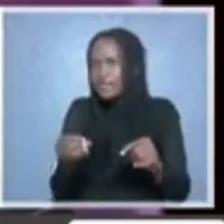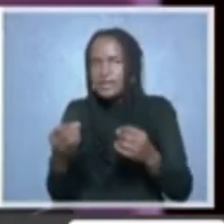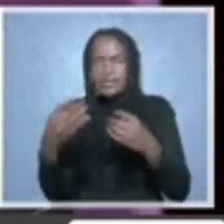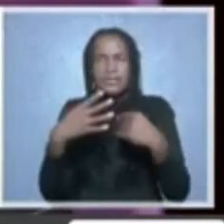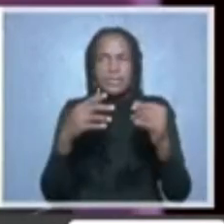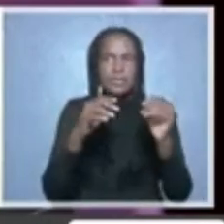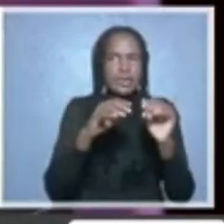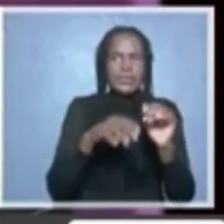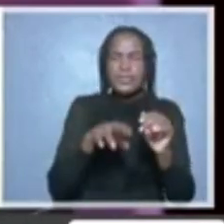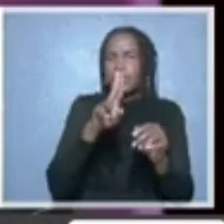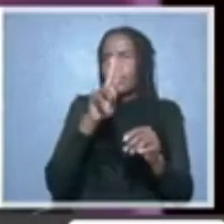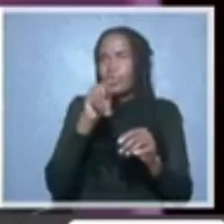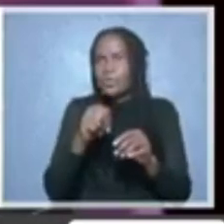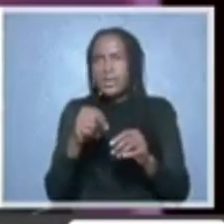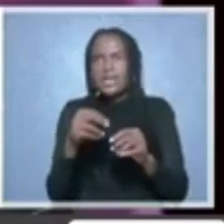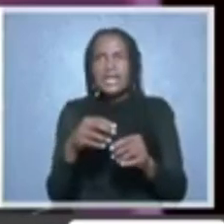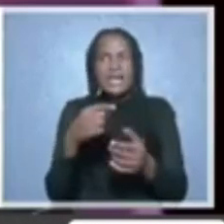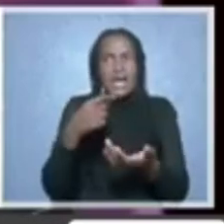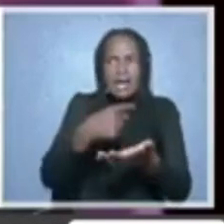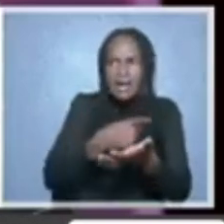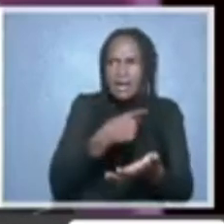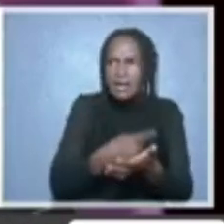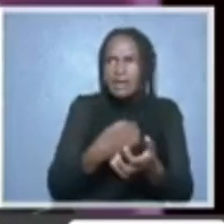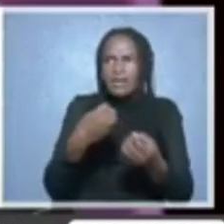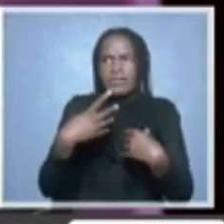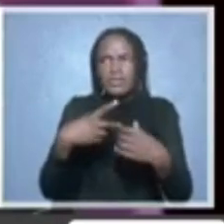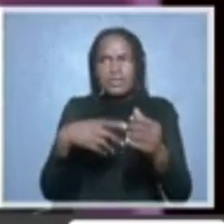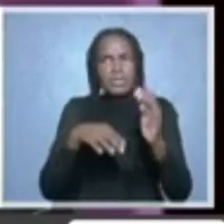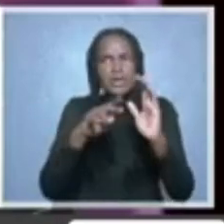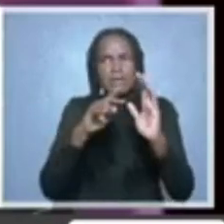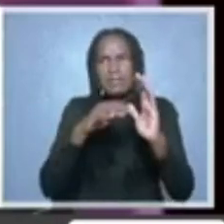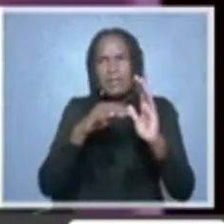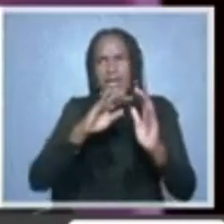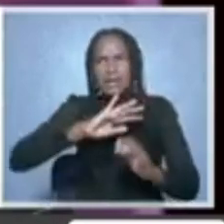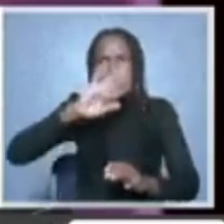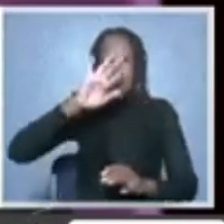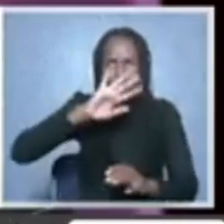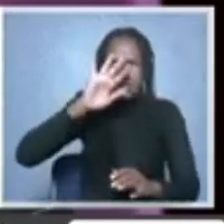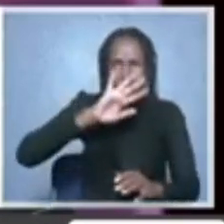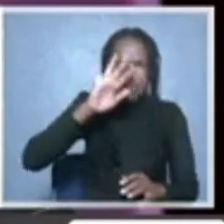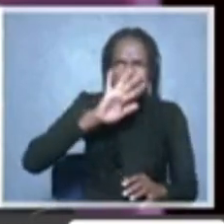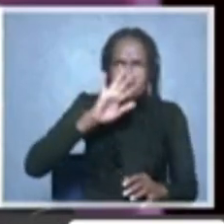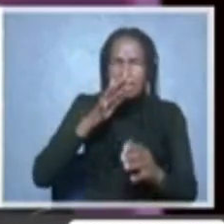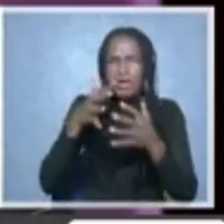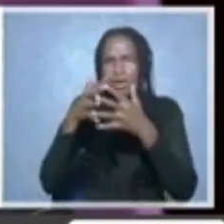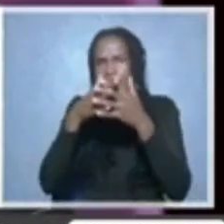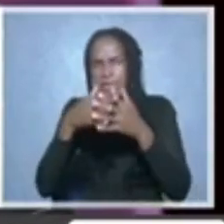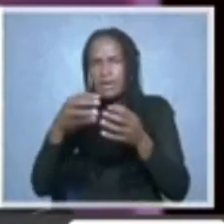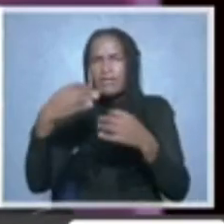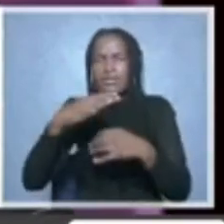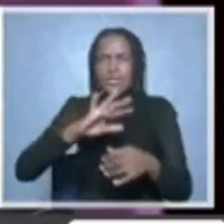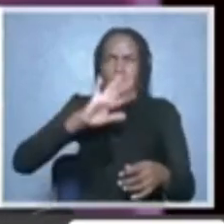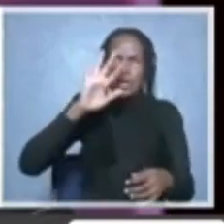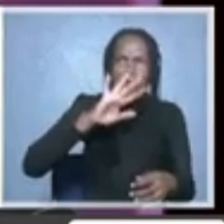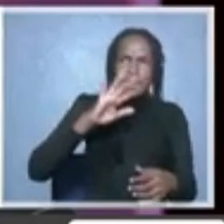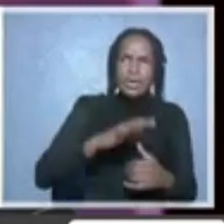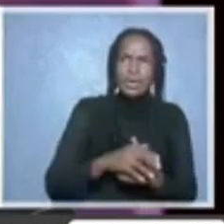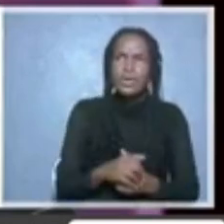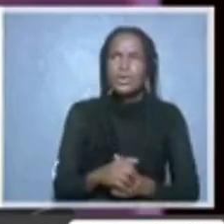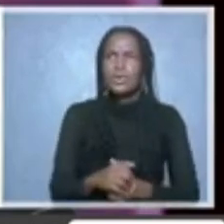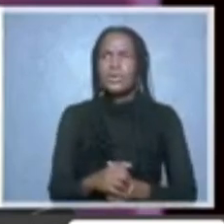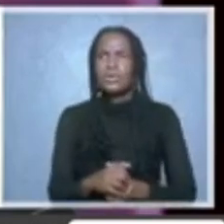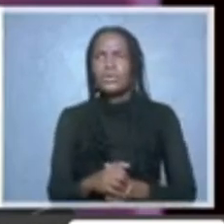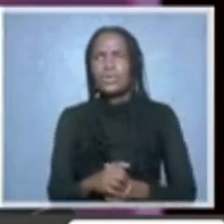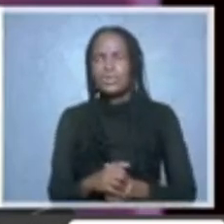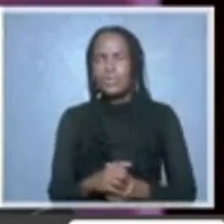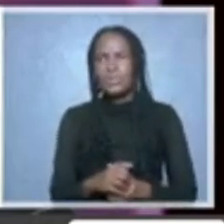the UN, Ghana, in America. You look at these things, and then it sort of like gets to you